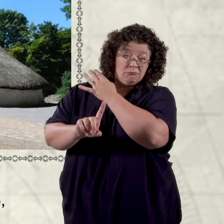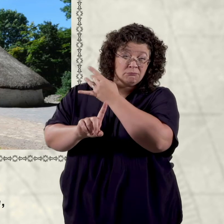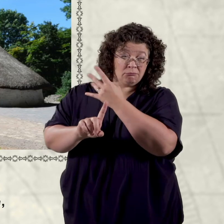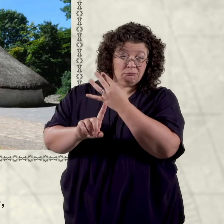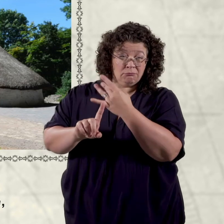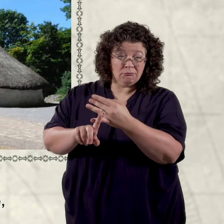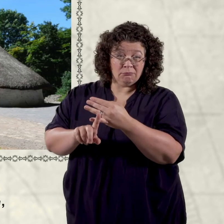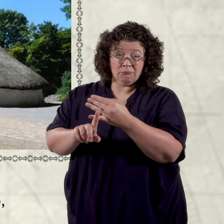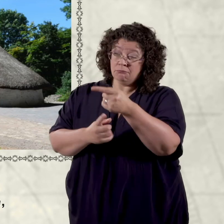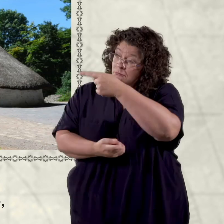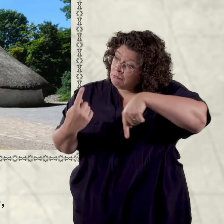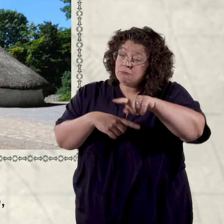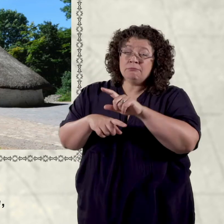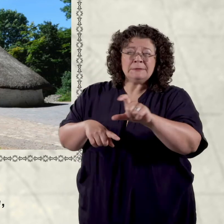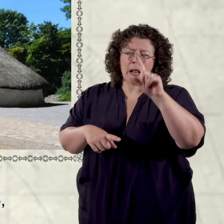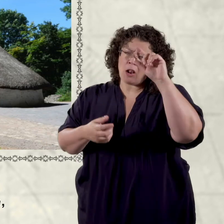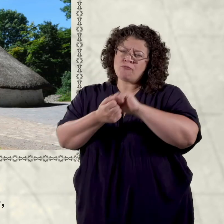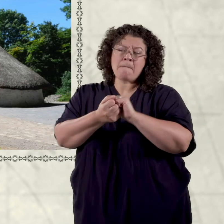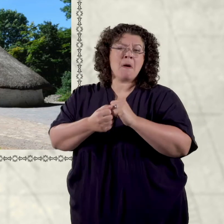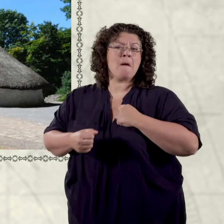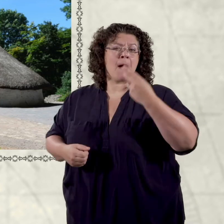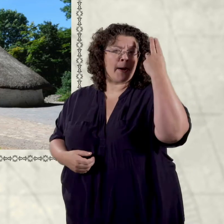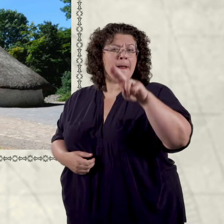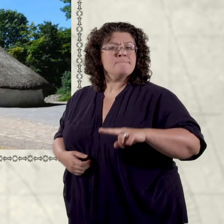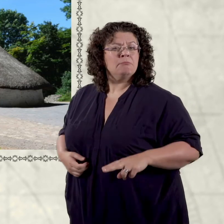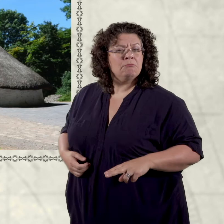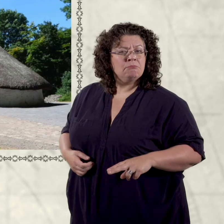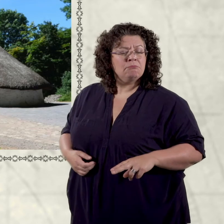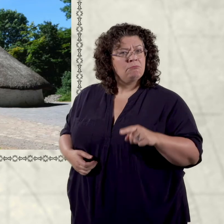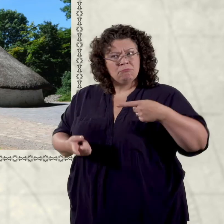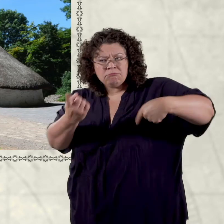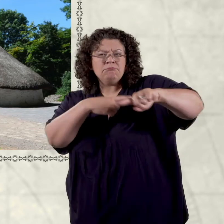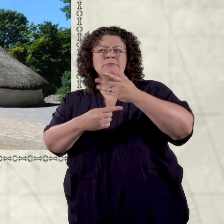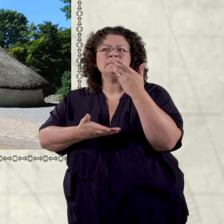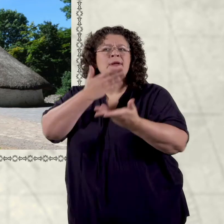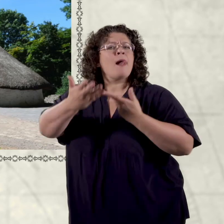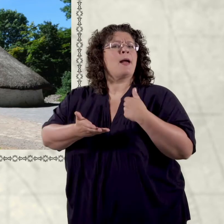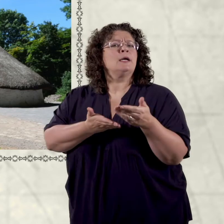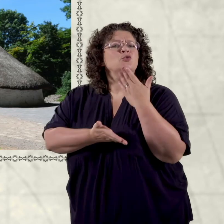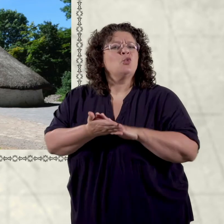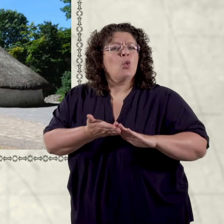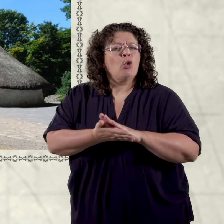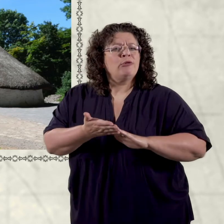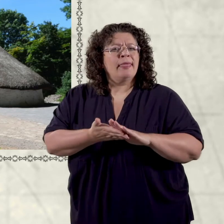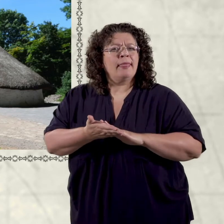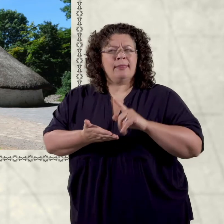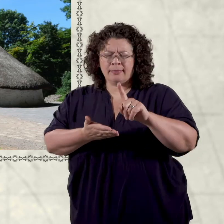people still remember my name and they tell my story and they share my history.